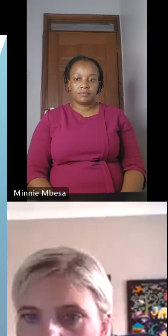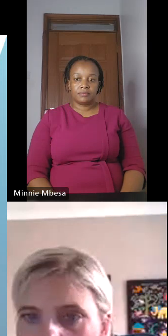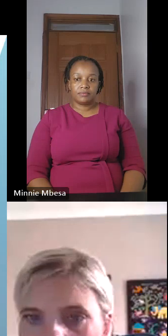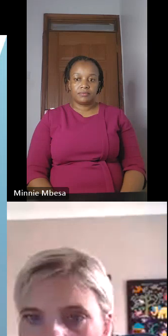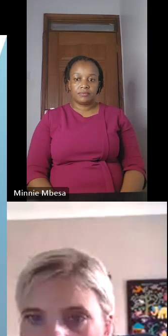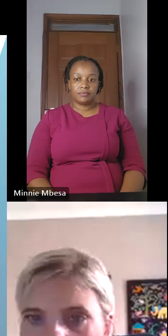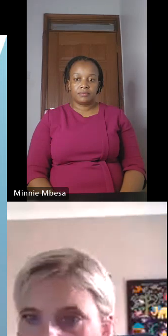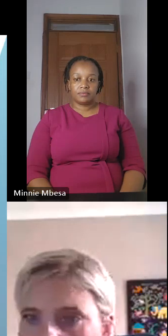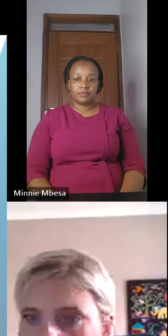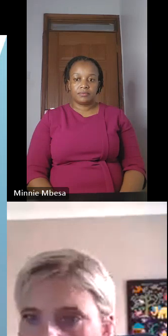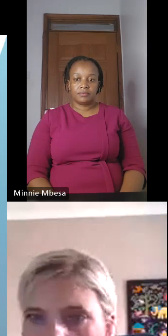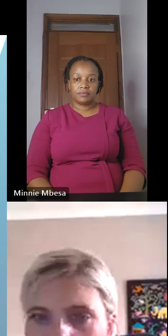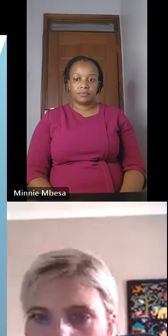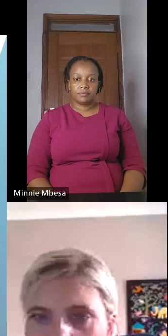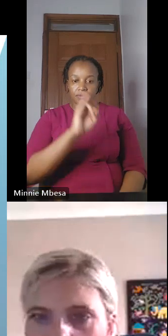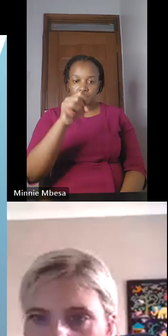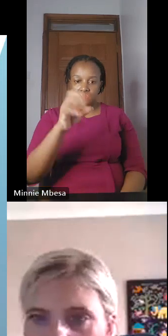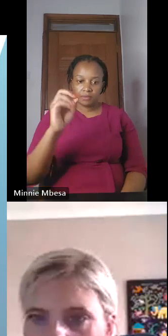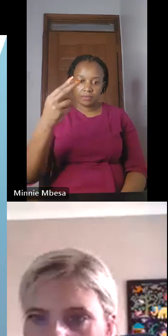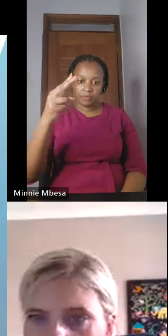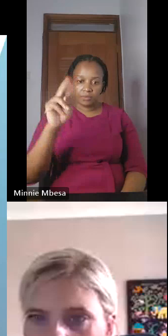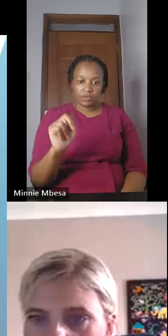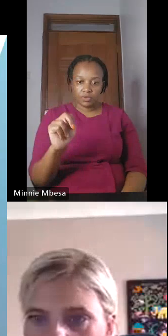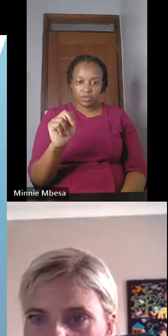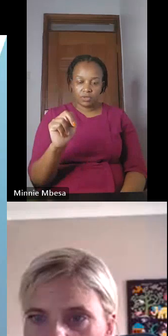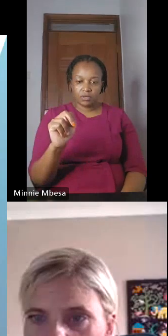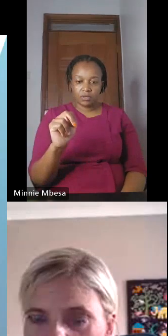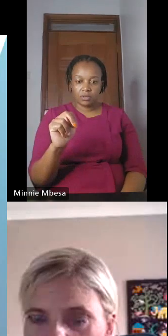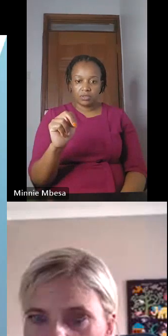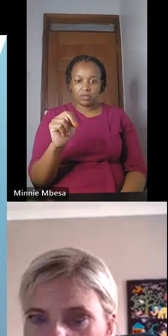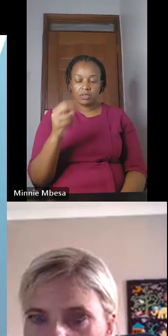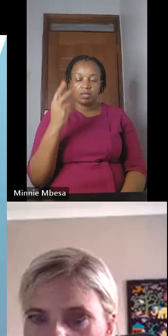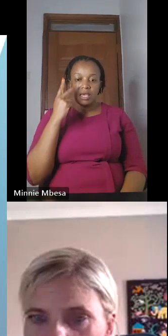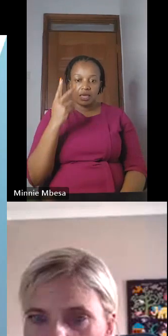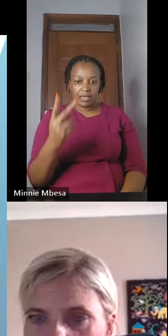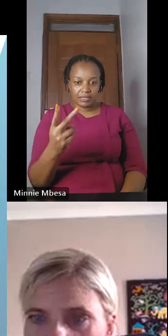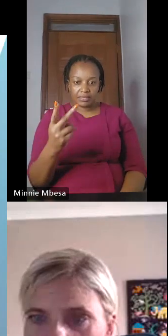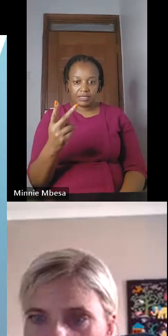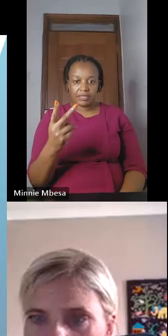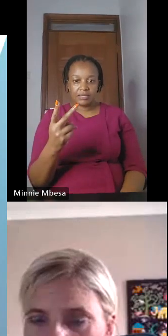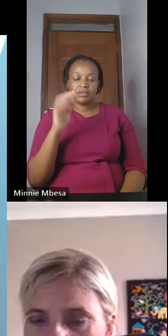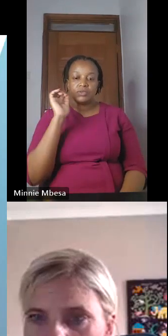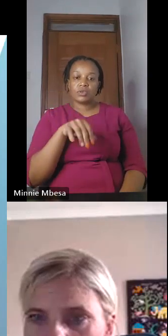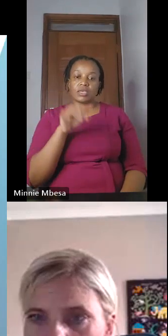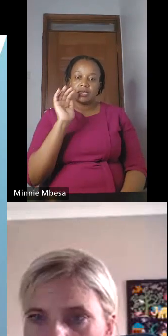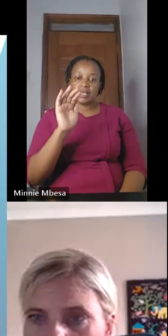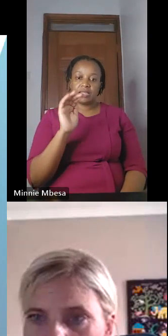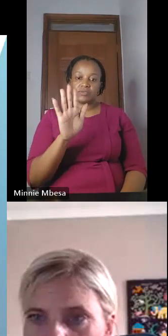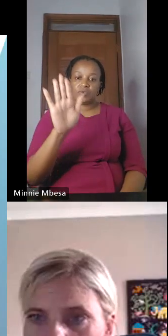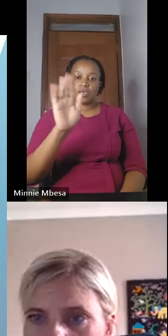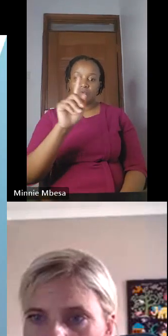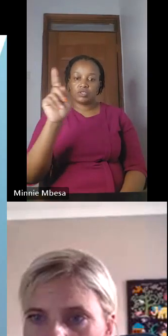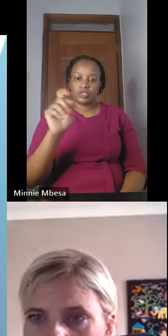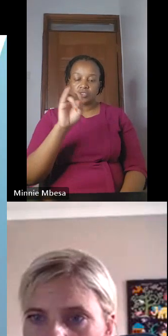John, are you there? I think I see that your microphone is activated. John, can you ask your question?